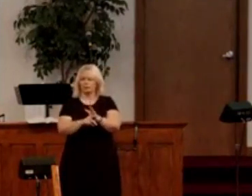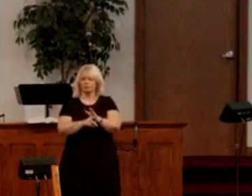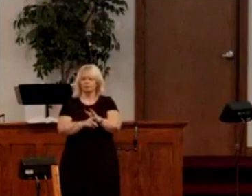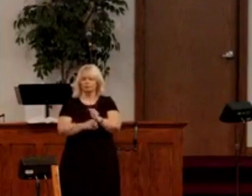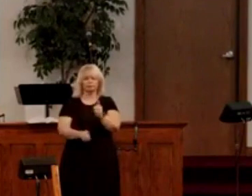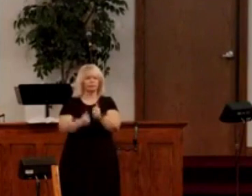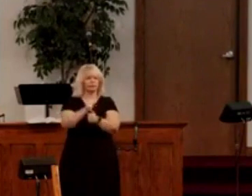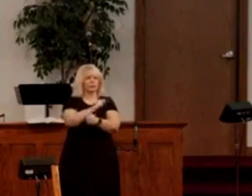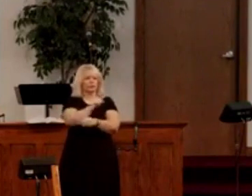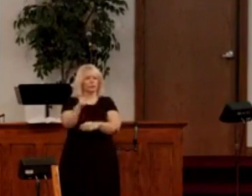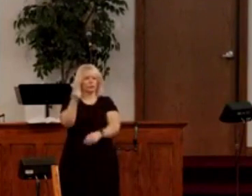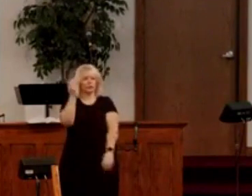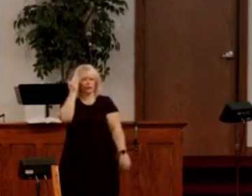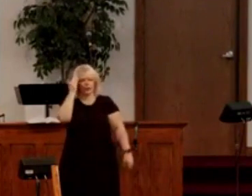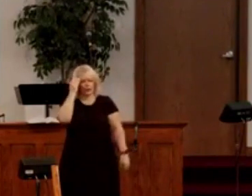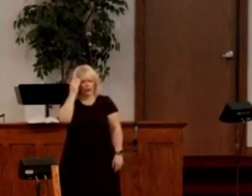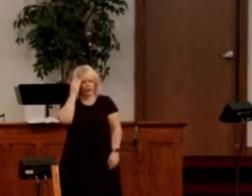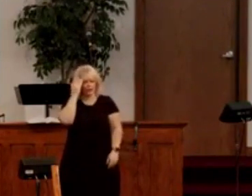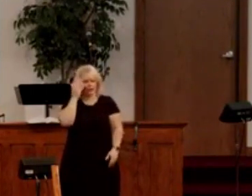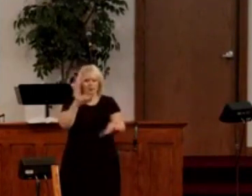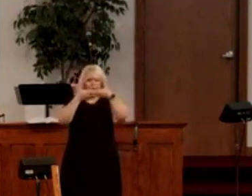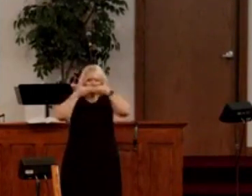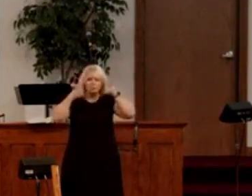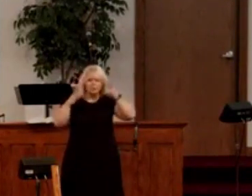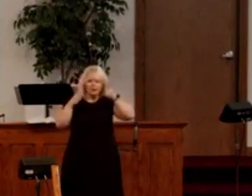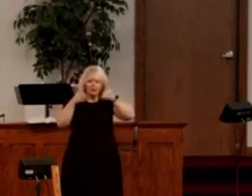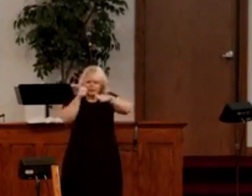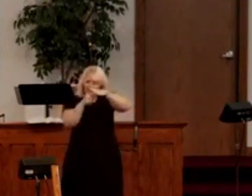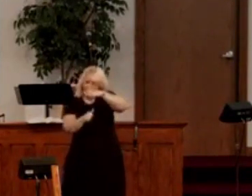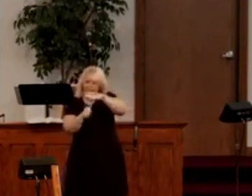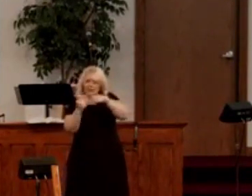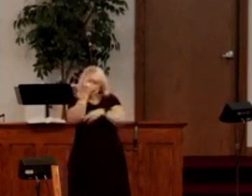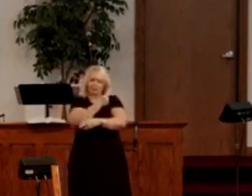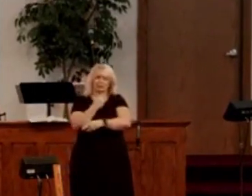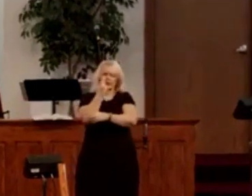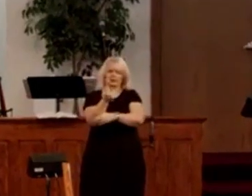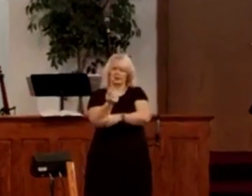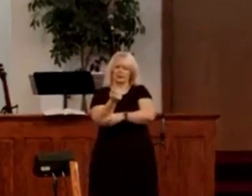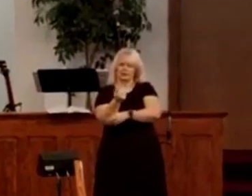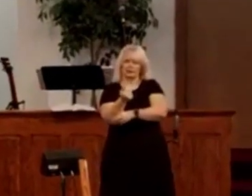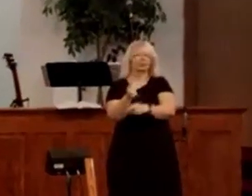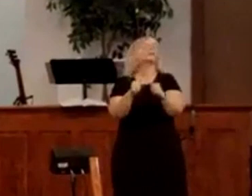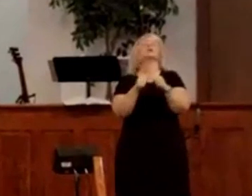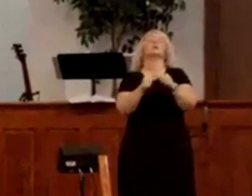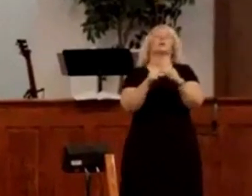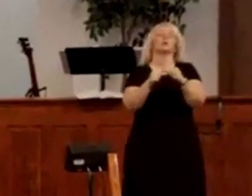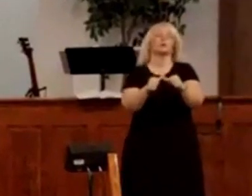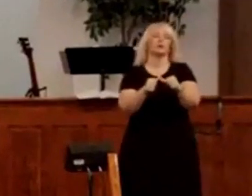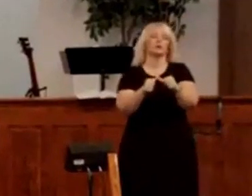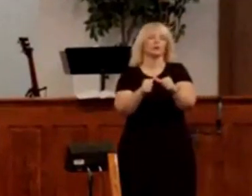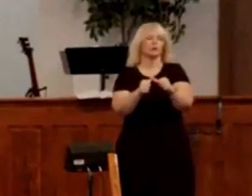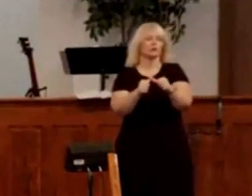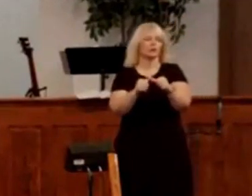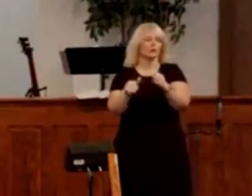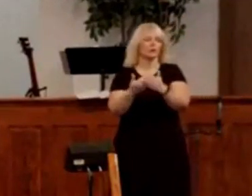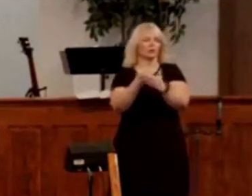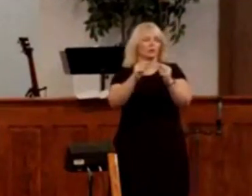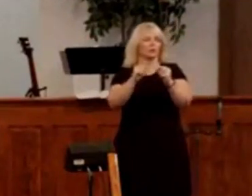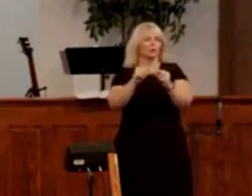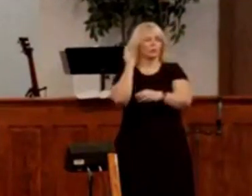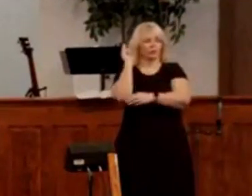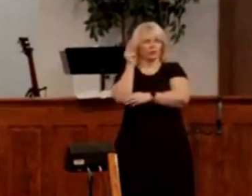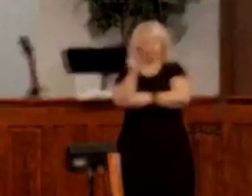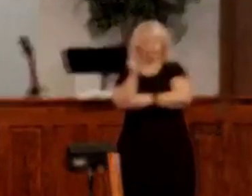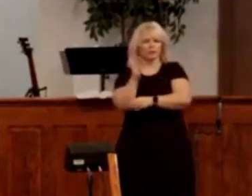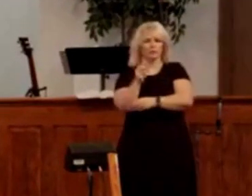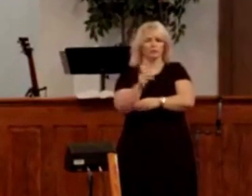of you I don't. The masks may hide your face a little bit. But we're continuing our new series. It's a series called A Look Behind